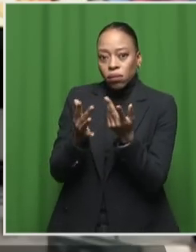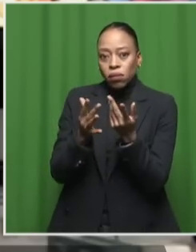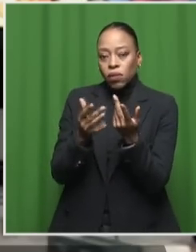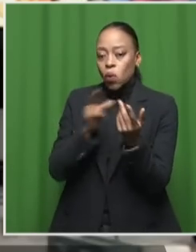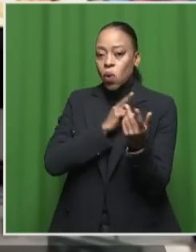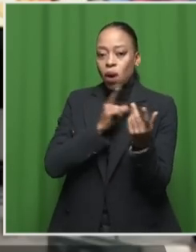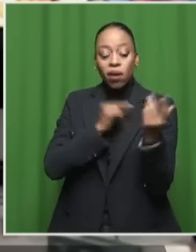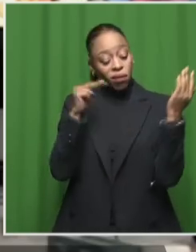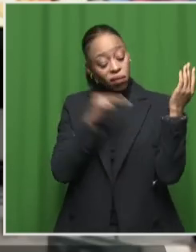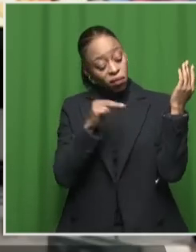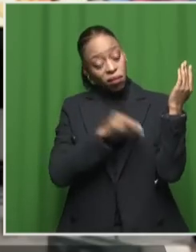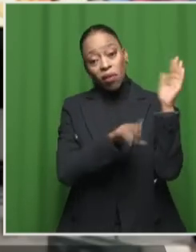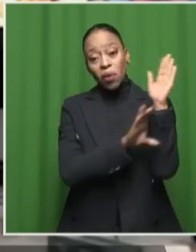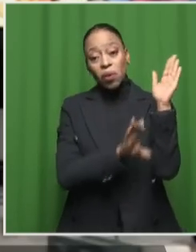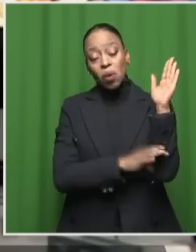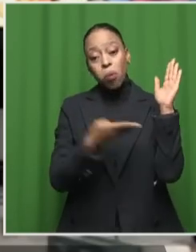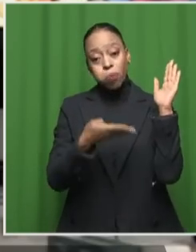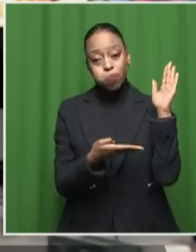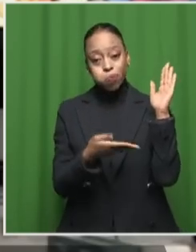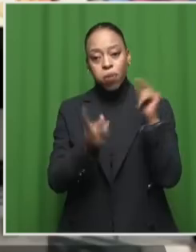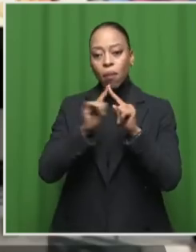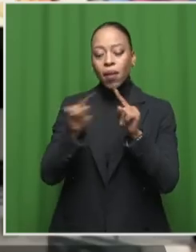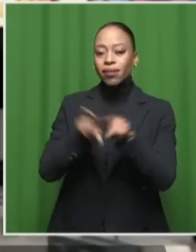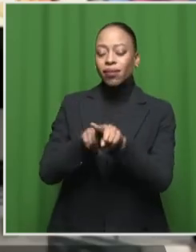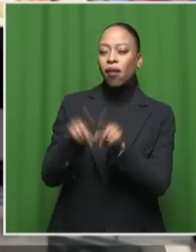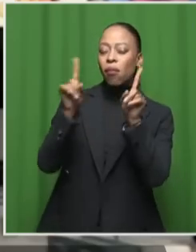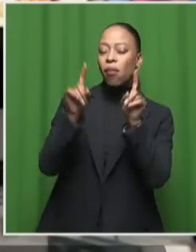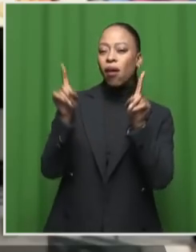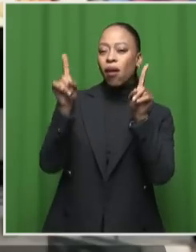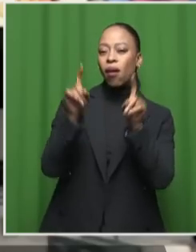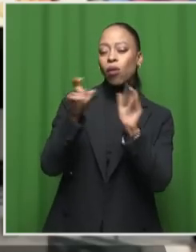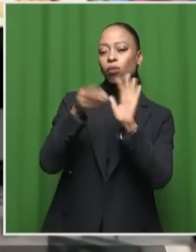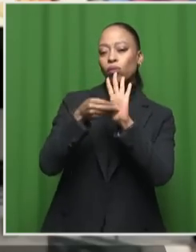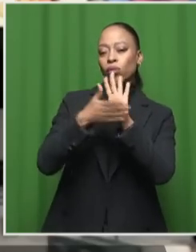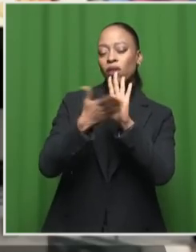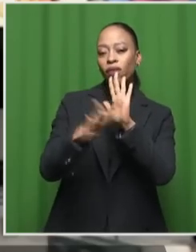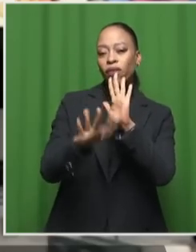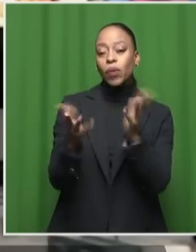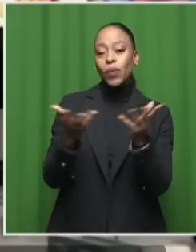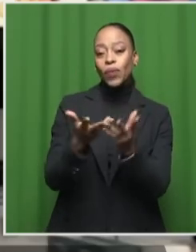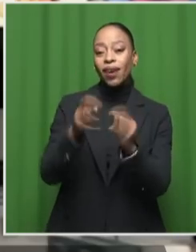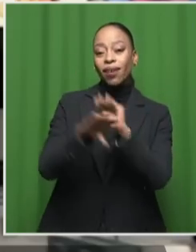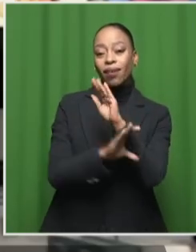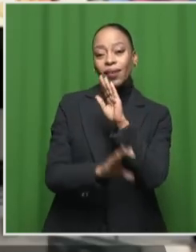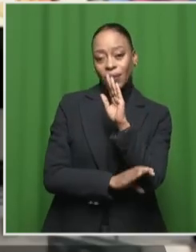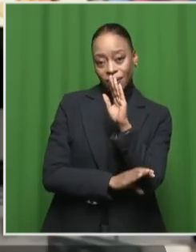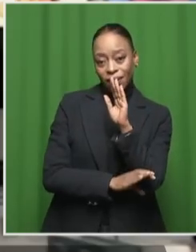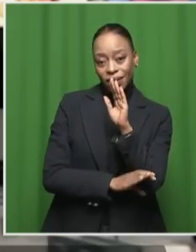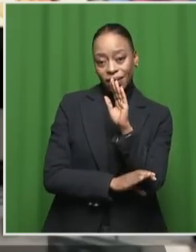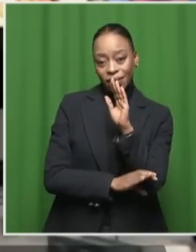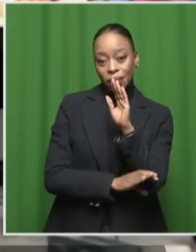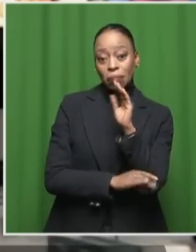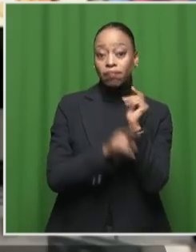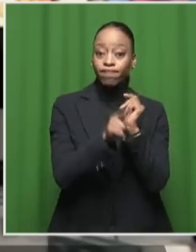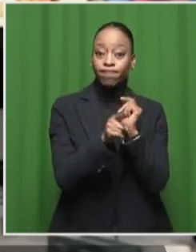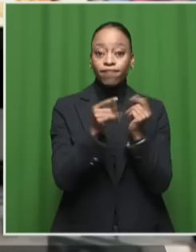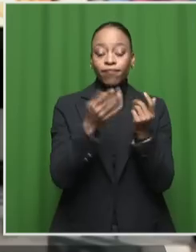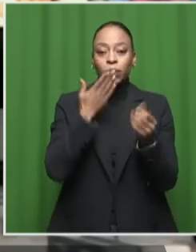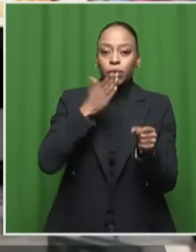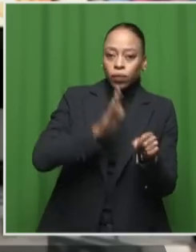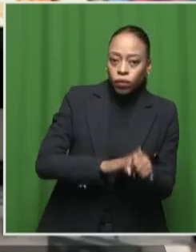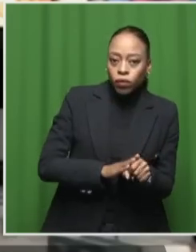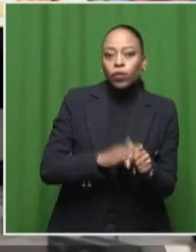to the Constitution. I also think of the principles set out in the founding provisions of our Constitution, a commitment to,